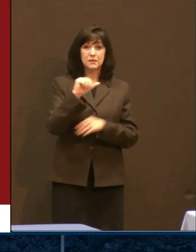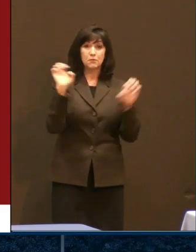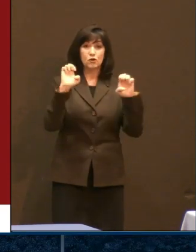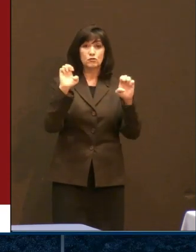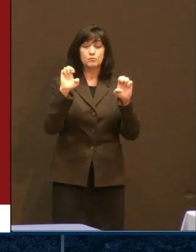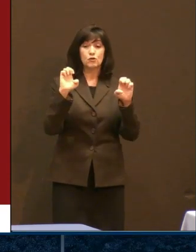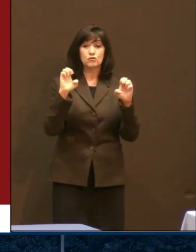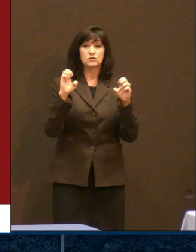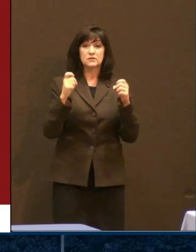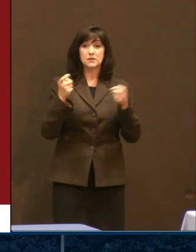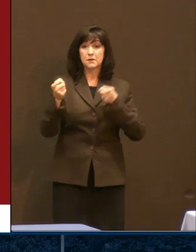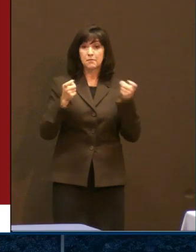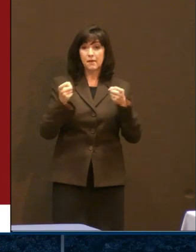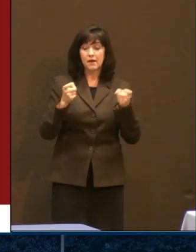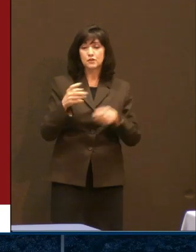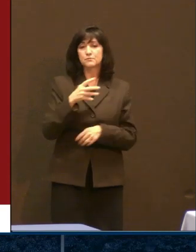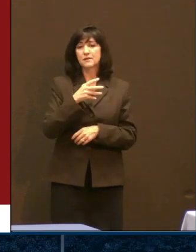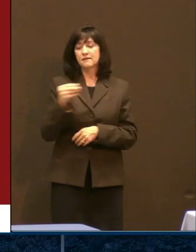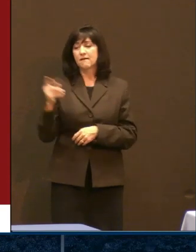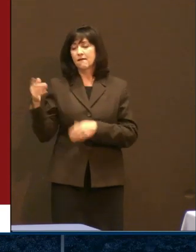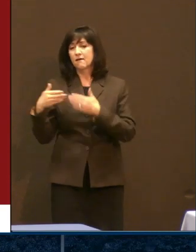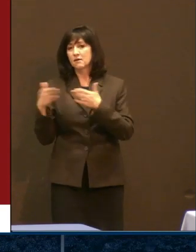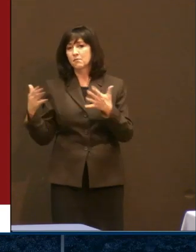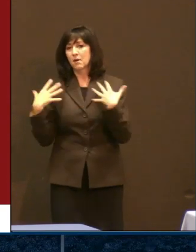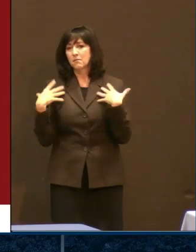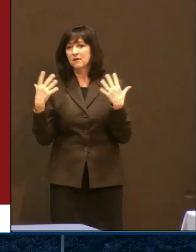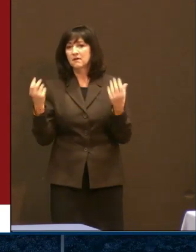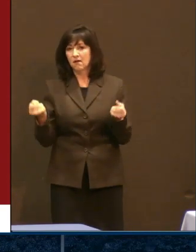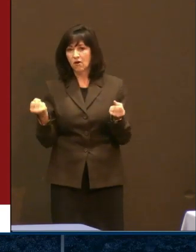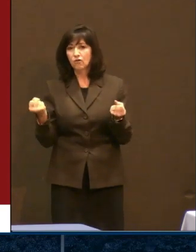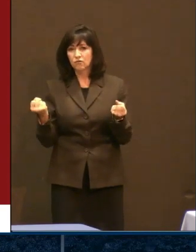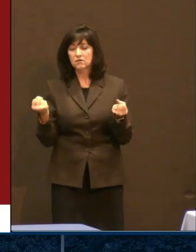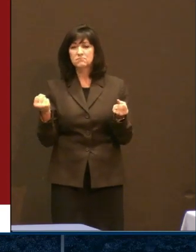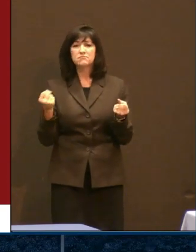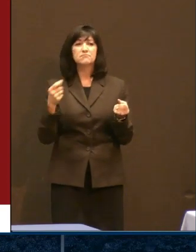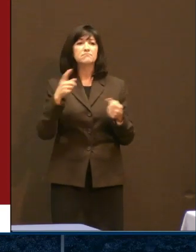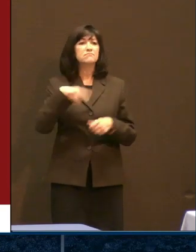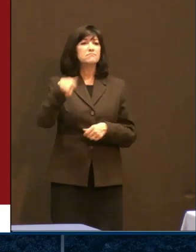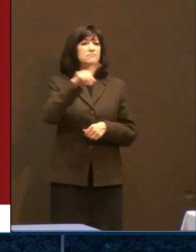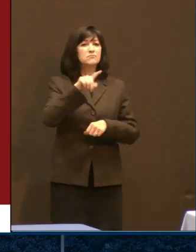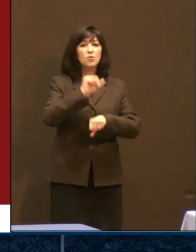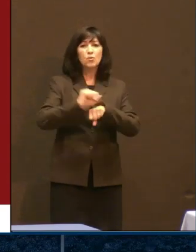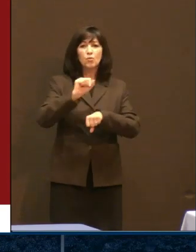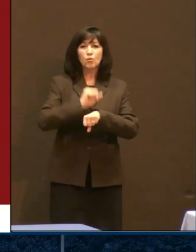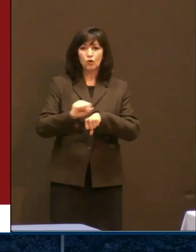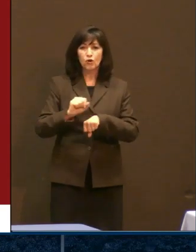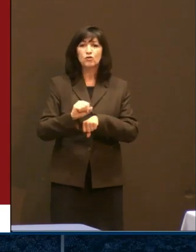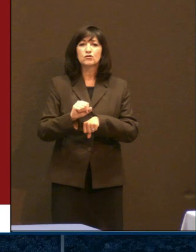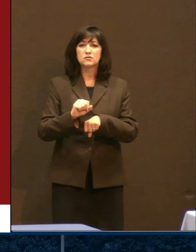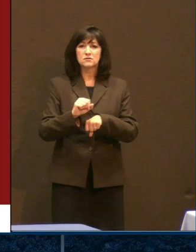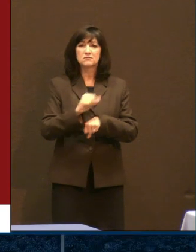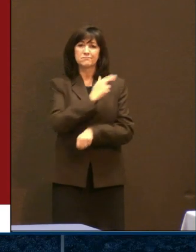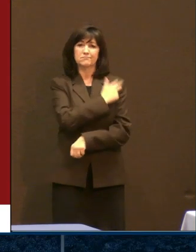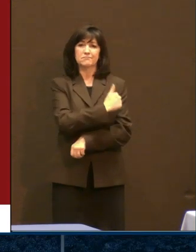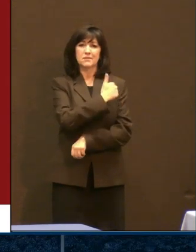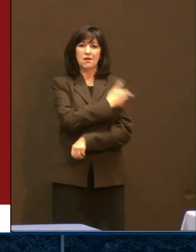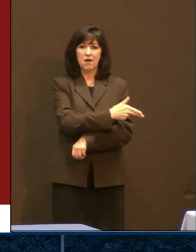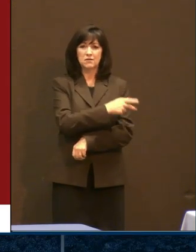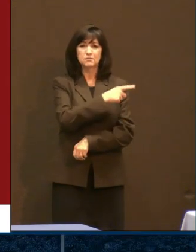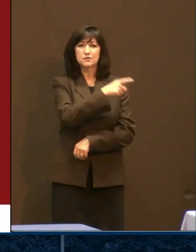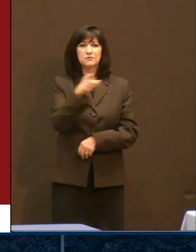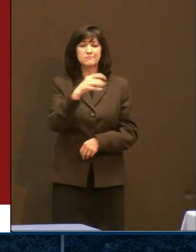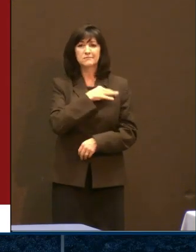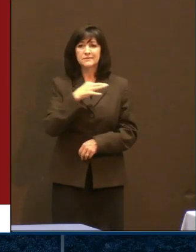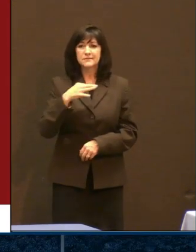our first responders, and most importantly, the hospital workers on the front line doing all the testing